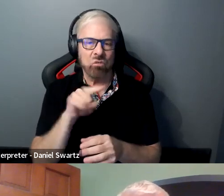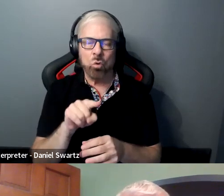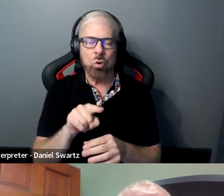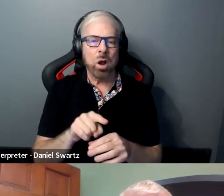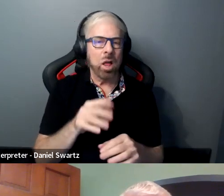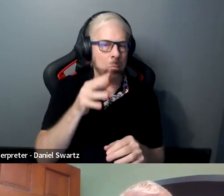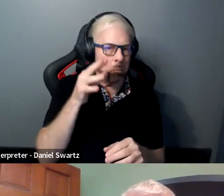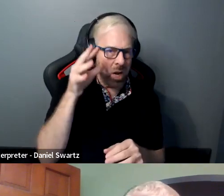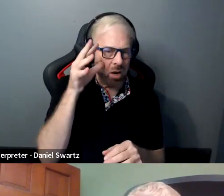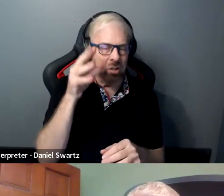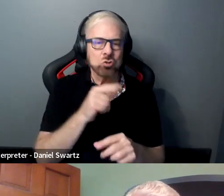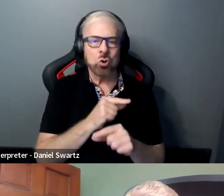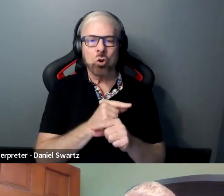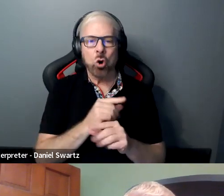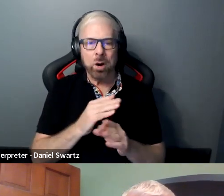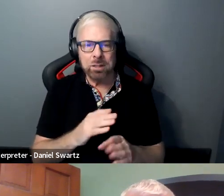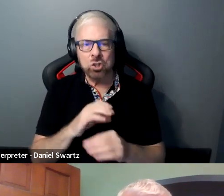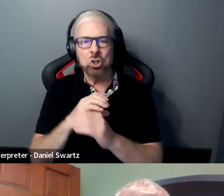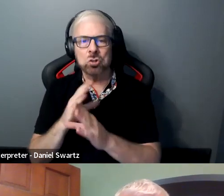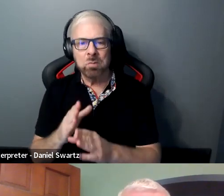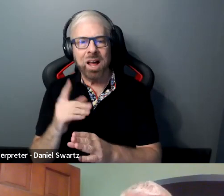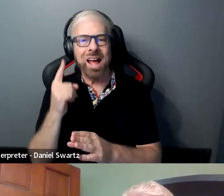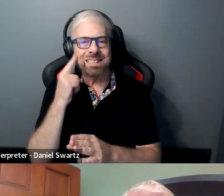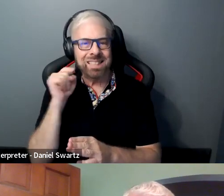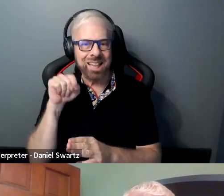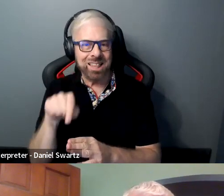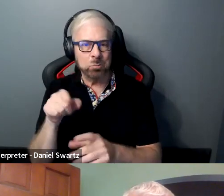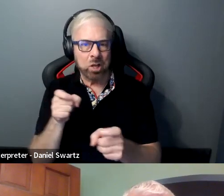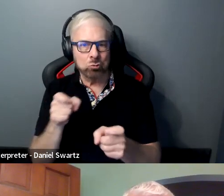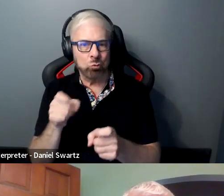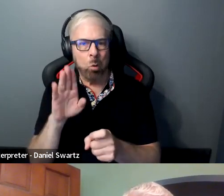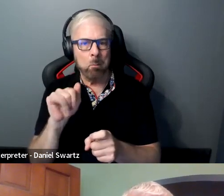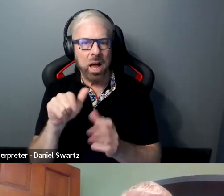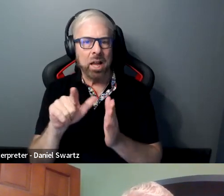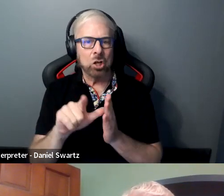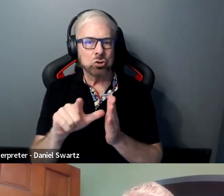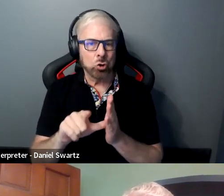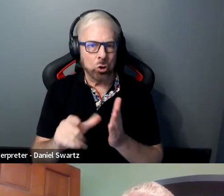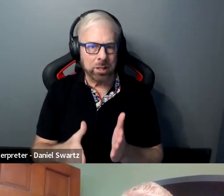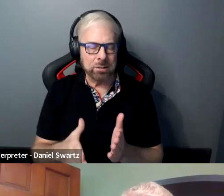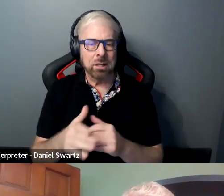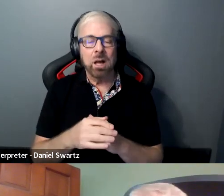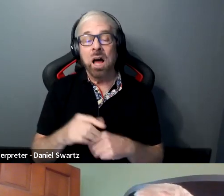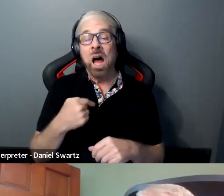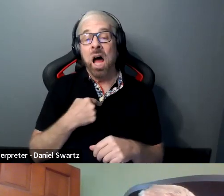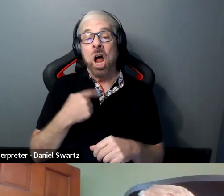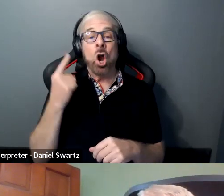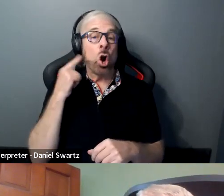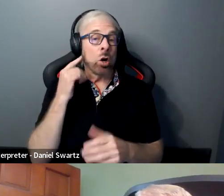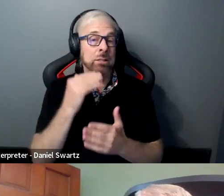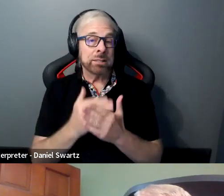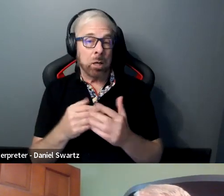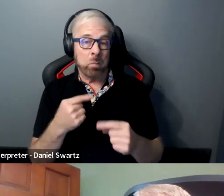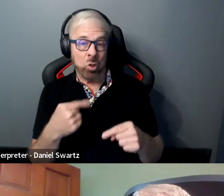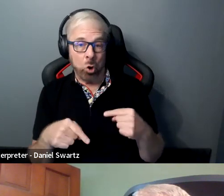guardians and conservators. I see it driven by attorneys. And I've heard that some of the arguments are